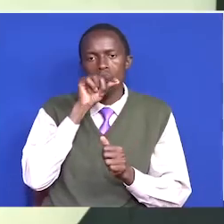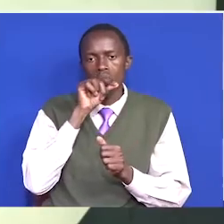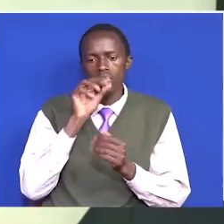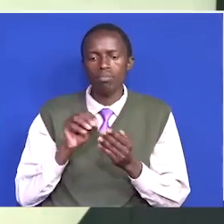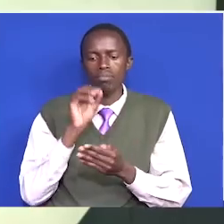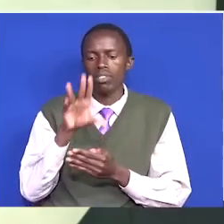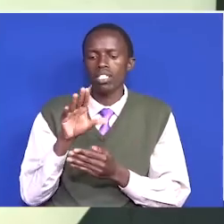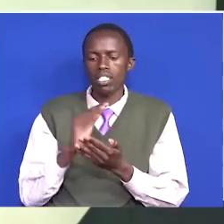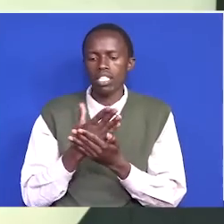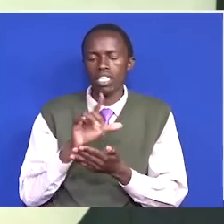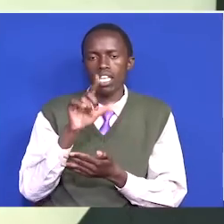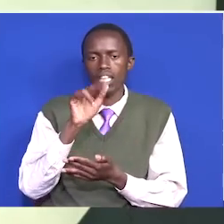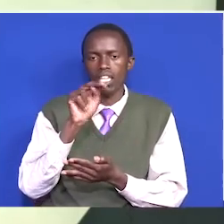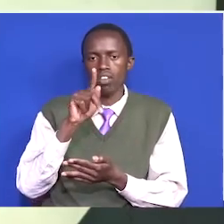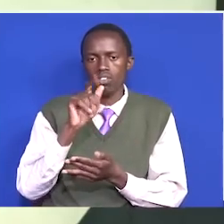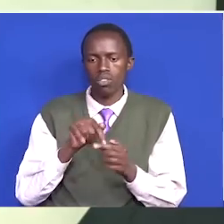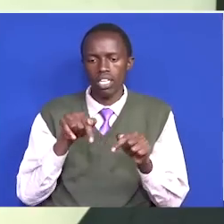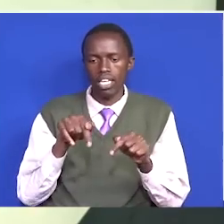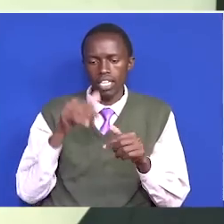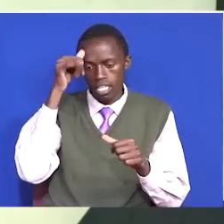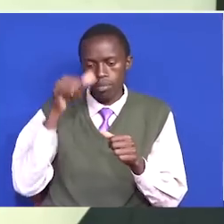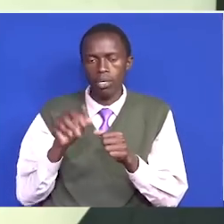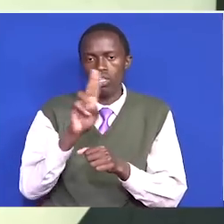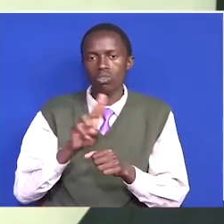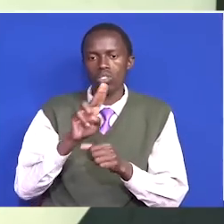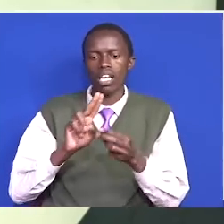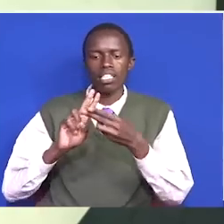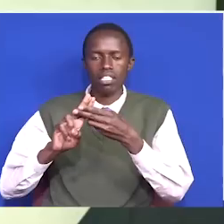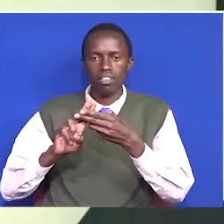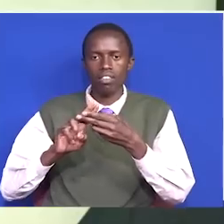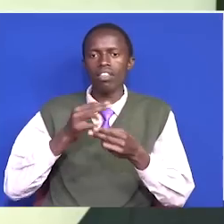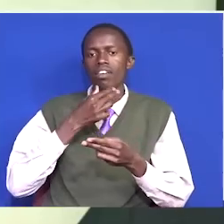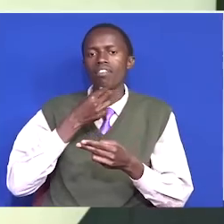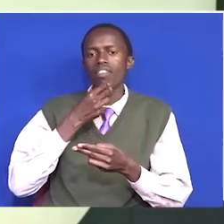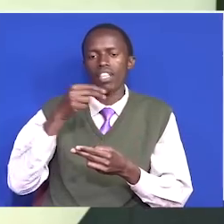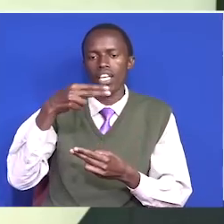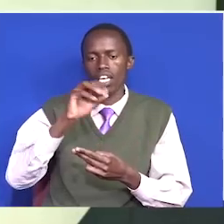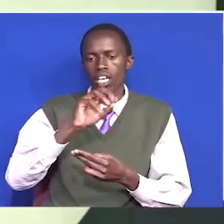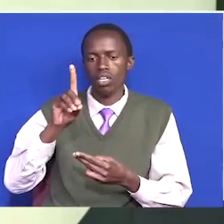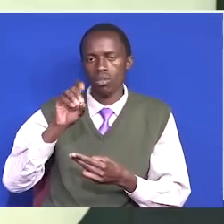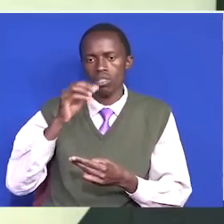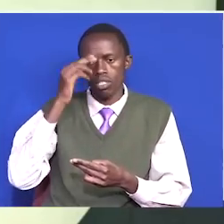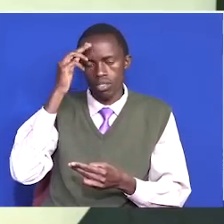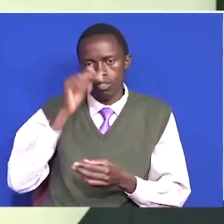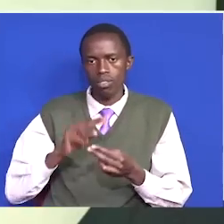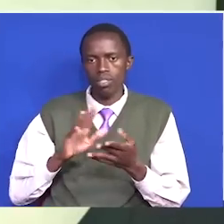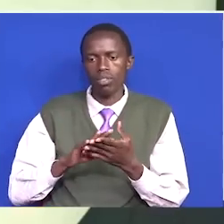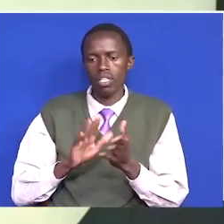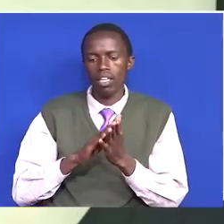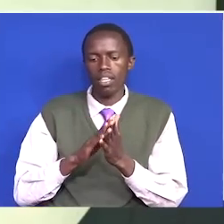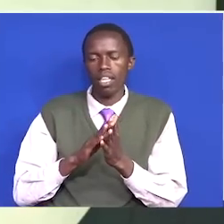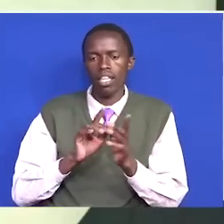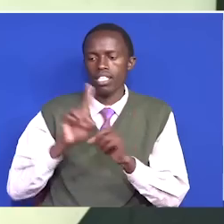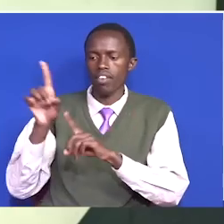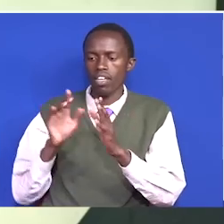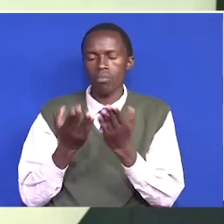posting, share the link for today's message, and remember to use the hashtag Fatherhood. Please remember to use the annual Bible